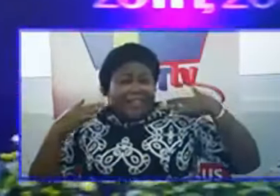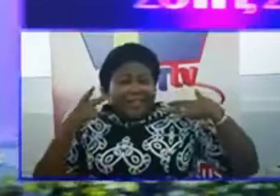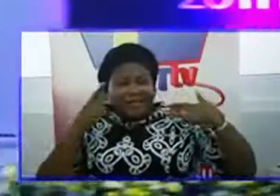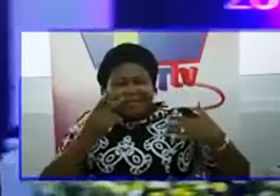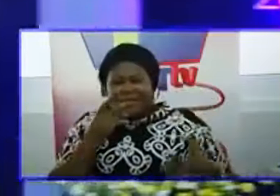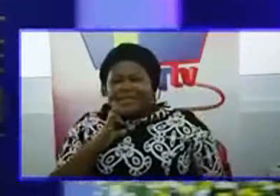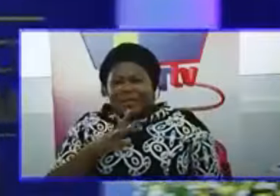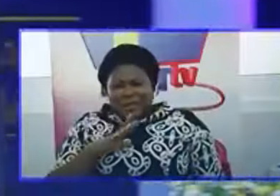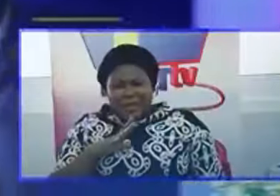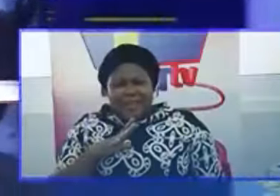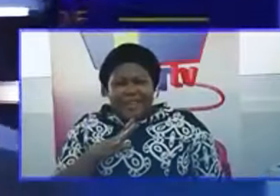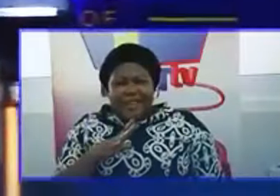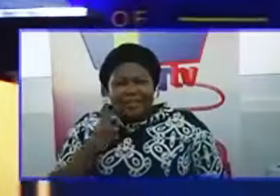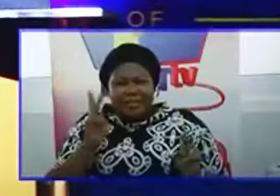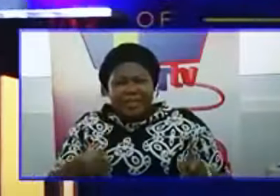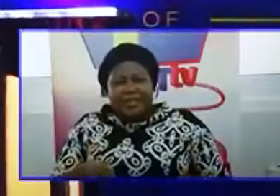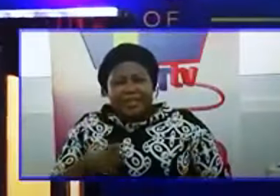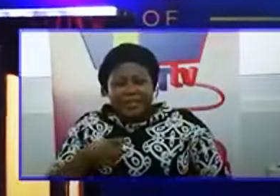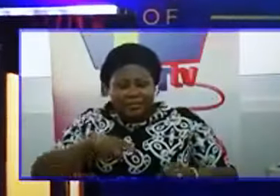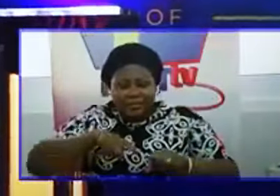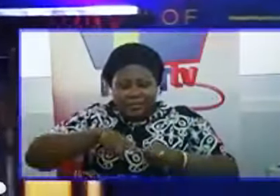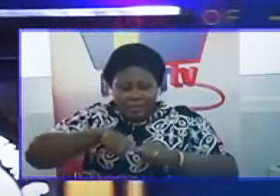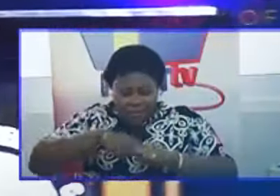Then he says, start work.